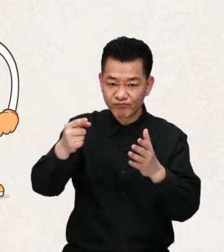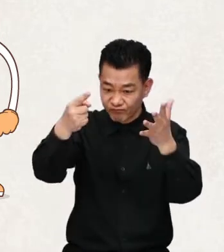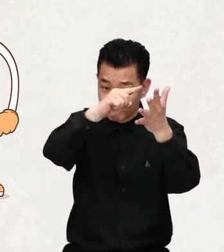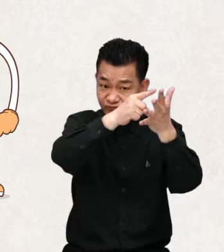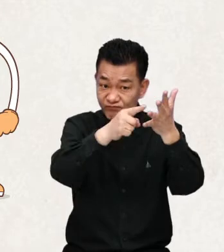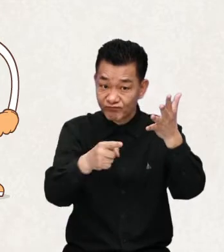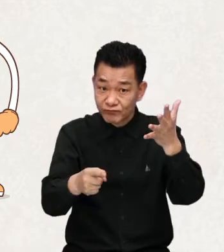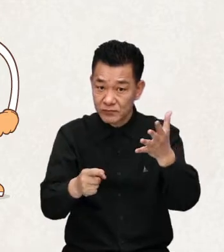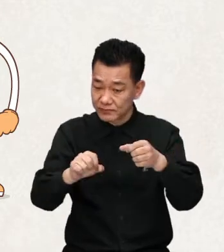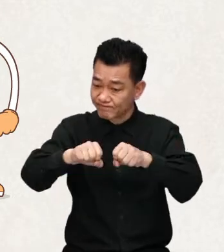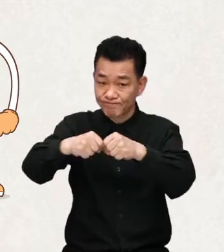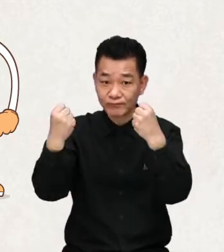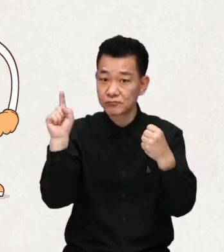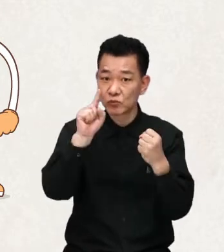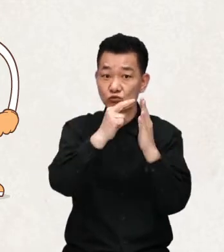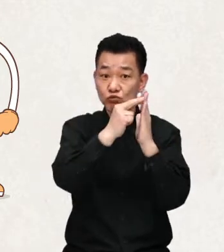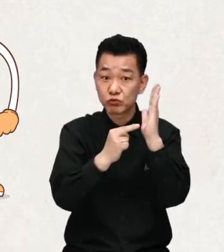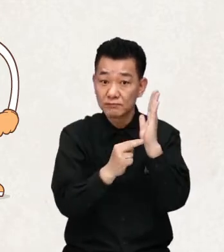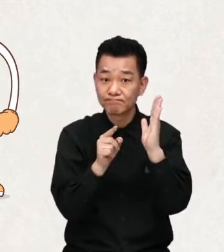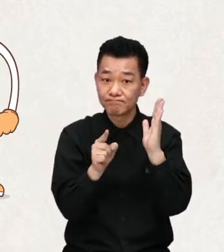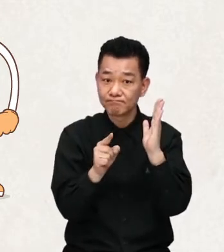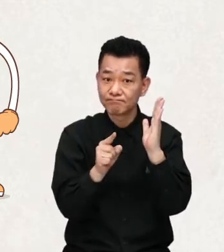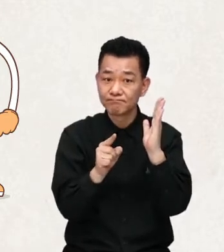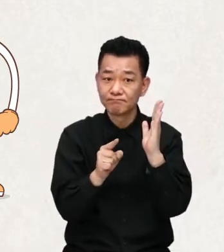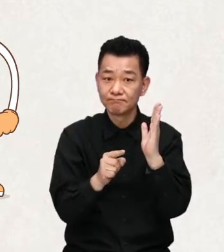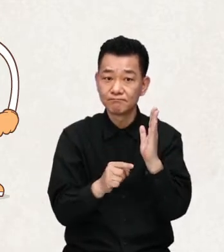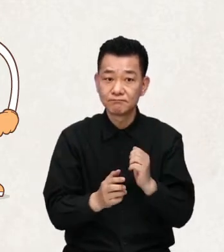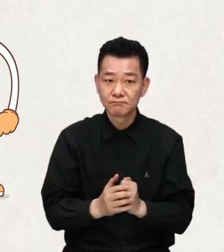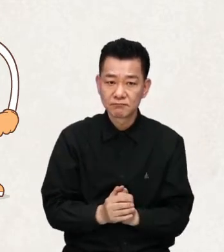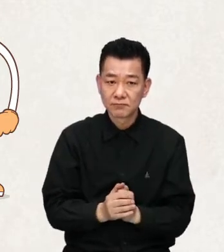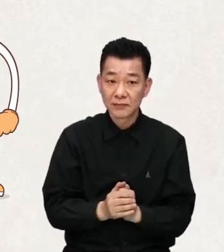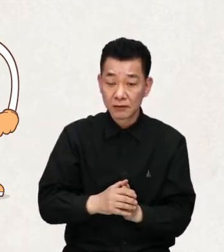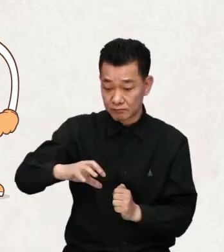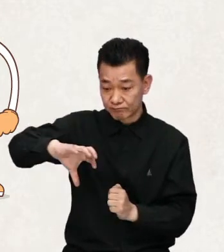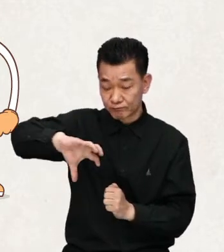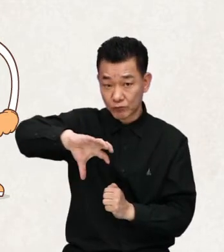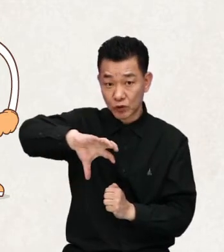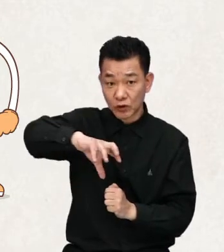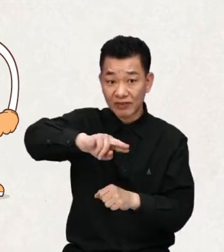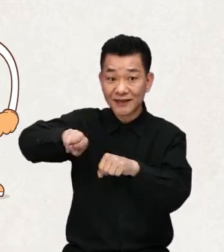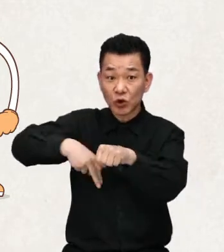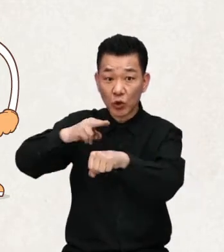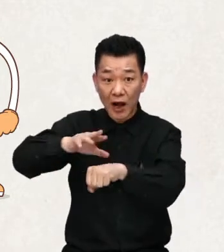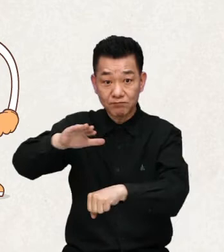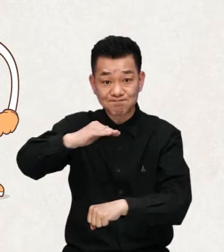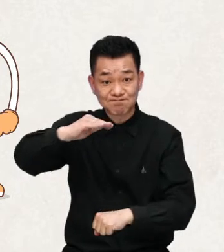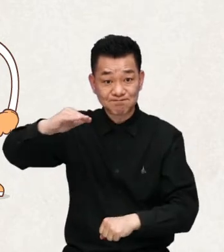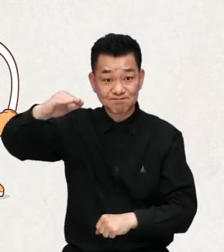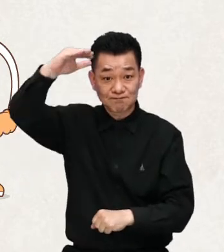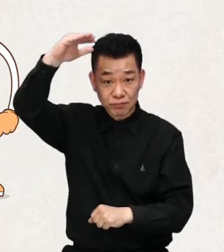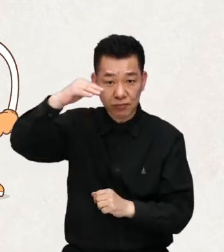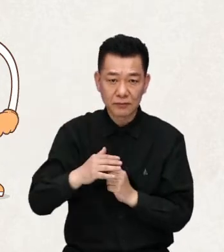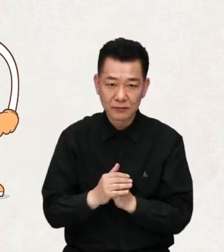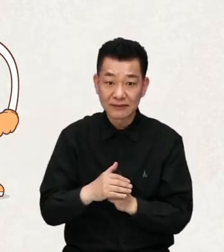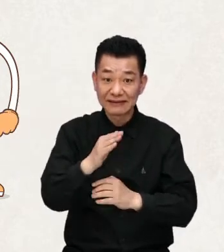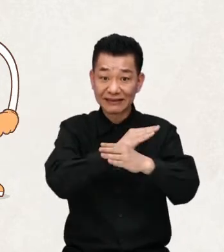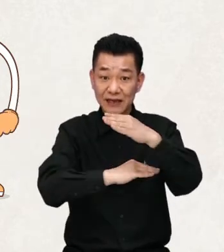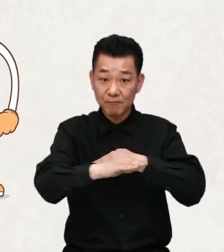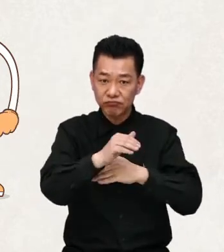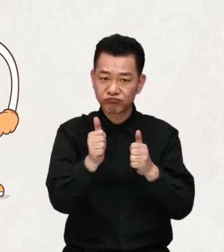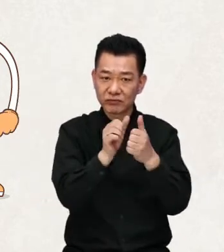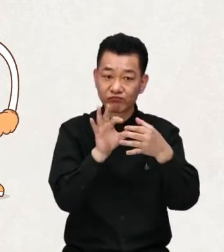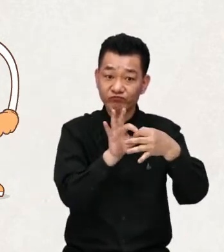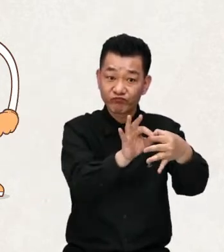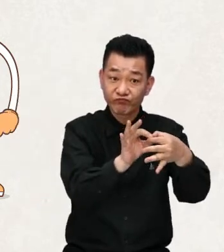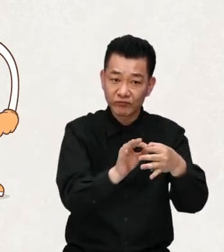states parties does not violate the content of the convention and provides content that can be used as an opportunity to